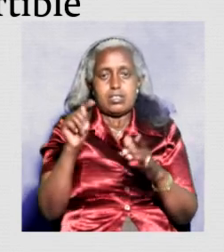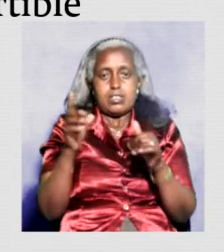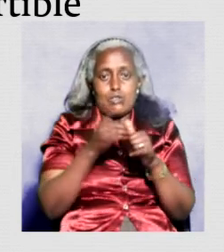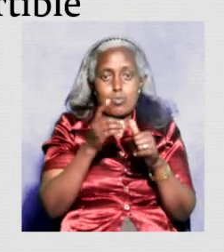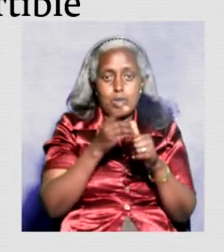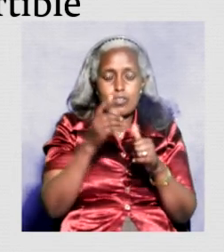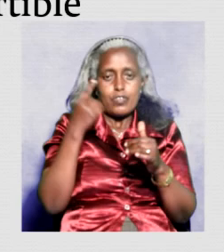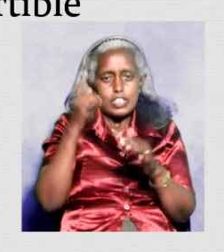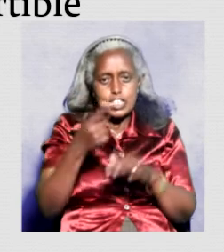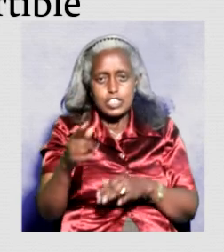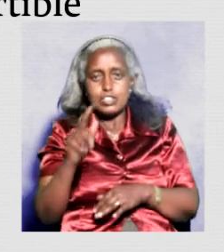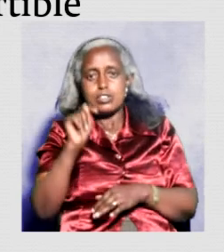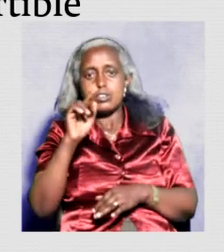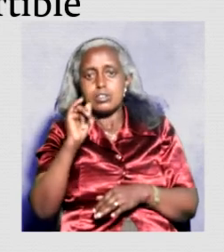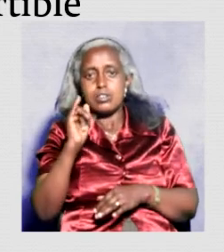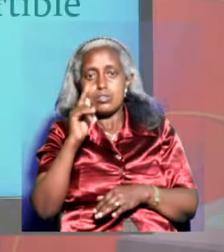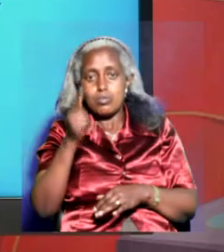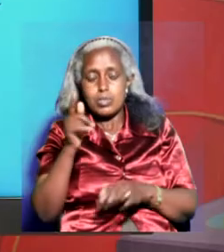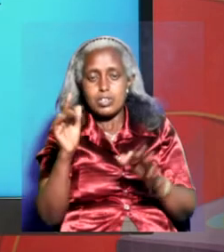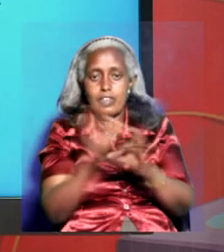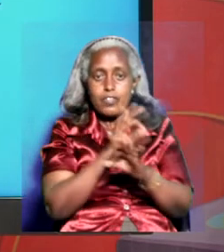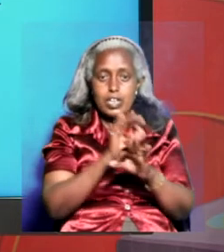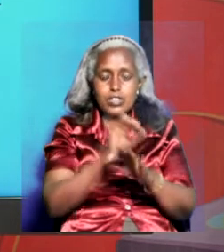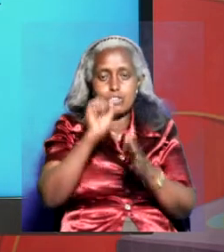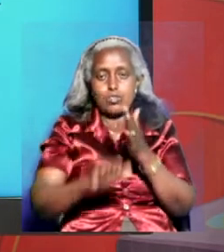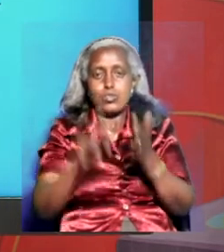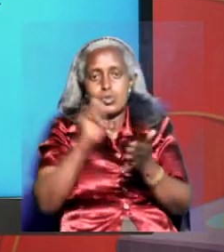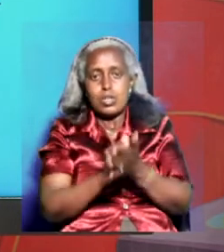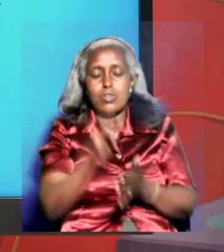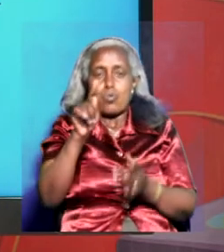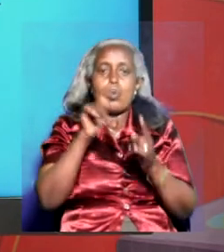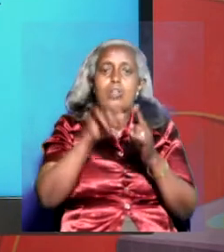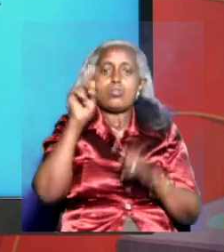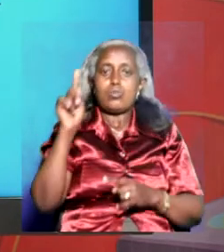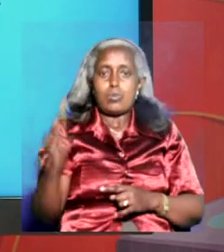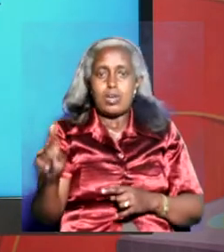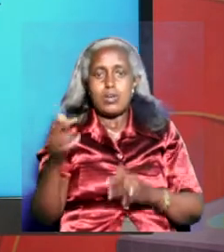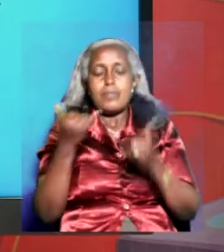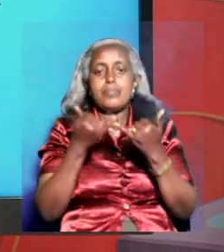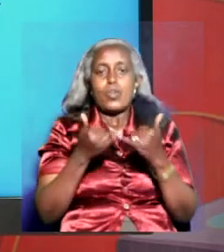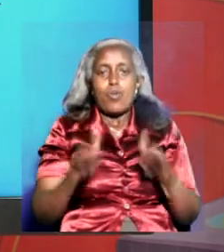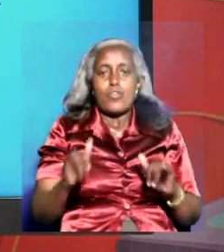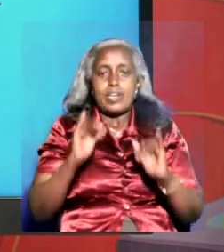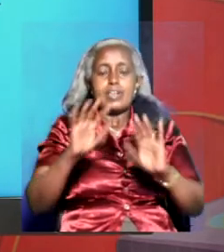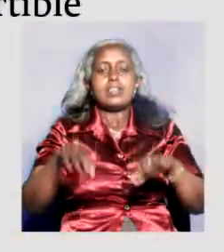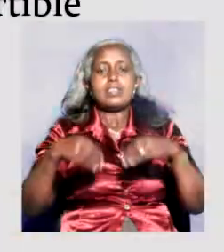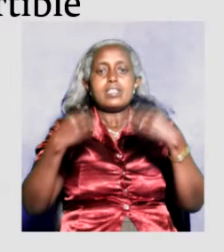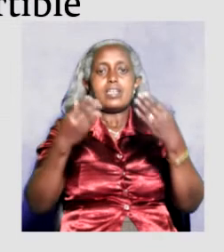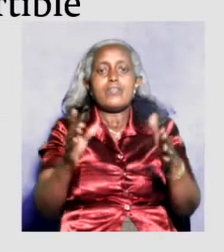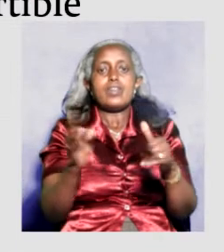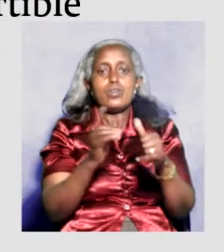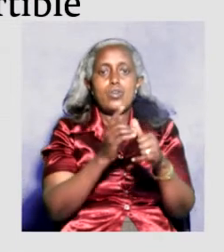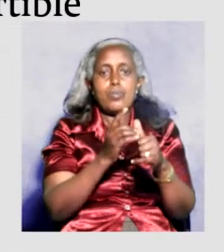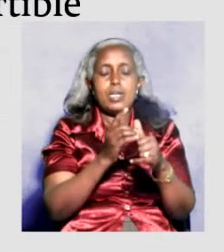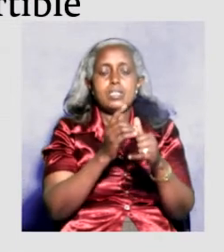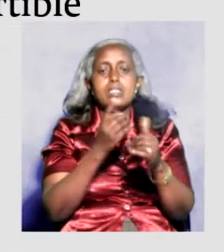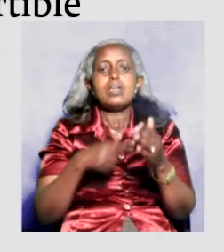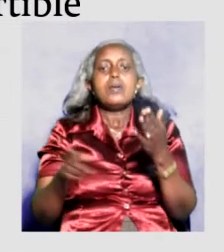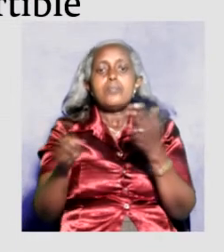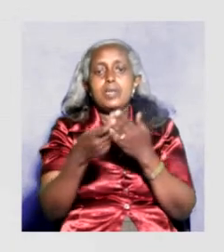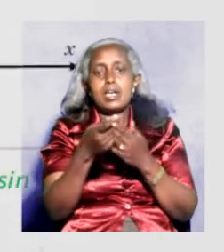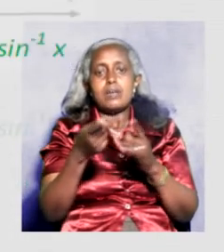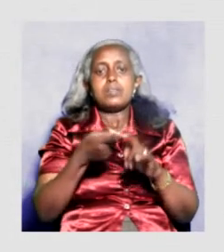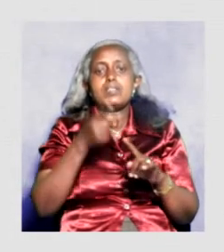each trigonometric function so that it is 1 to 1 over the given domain and it becomes